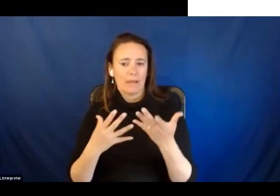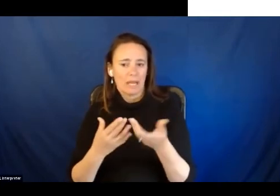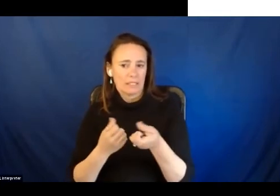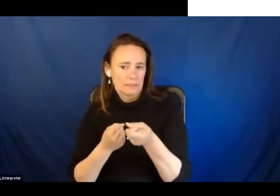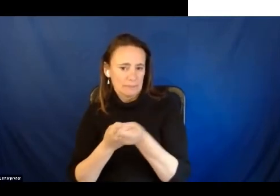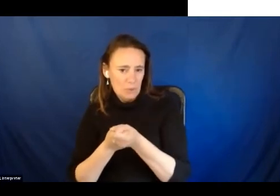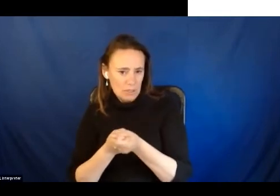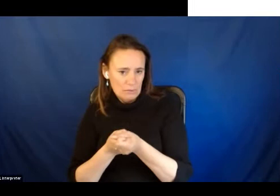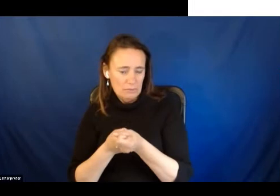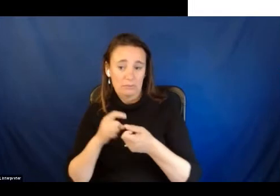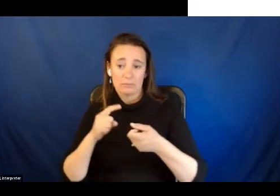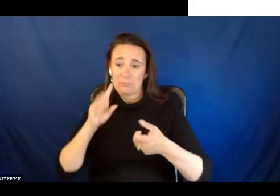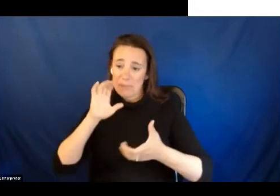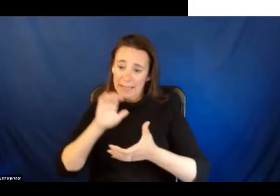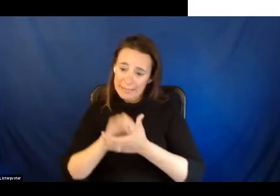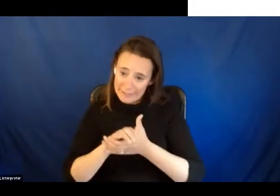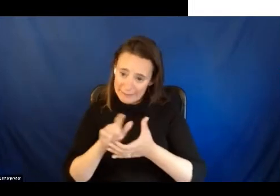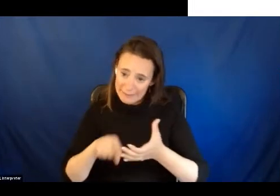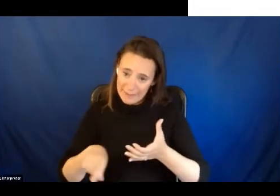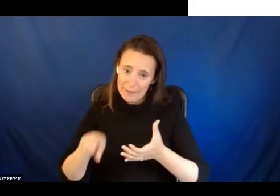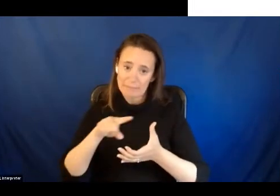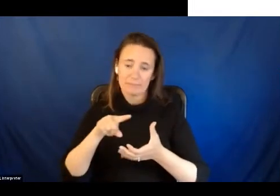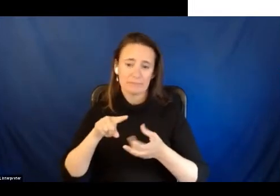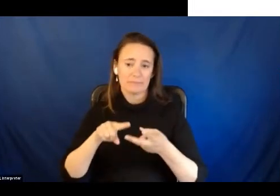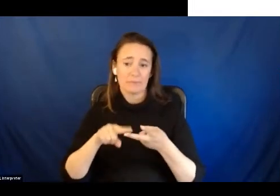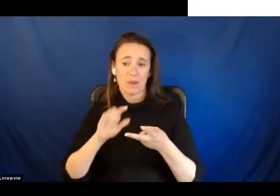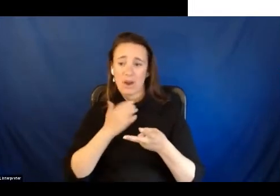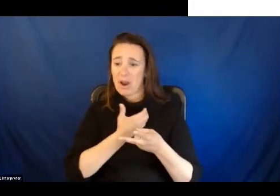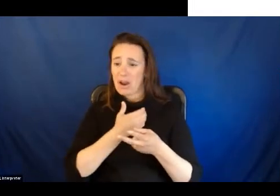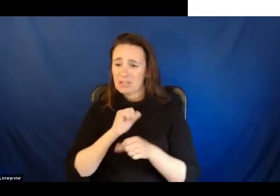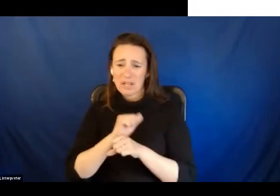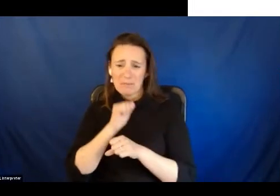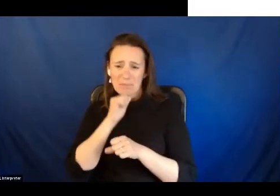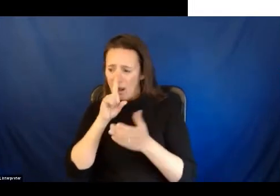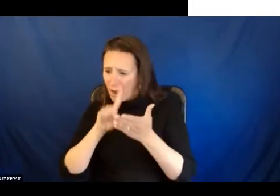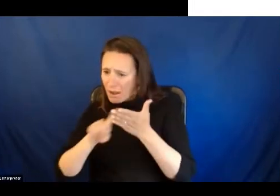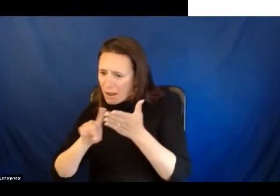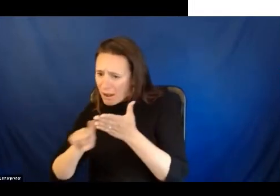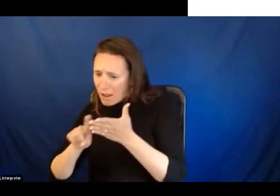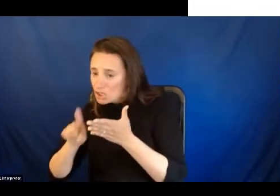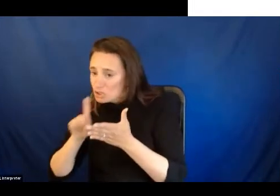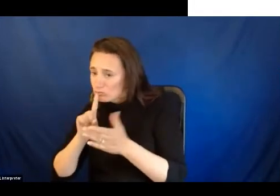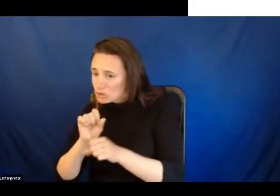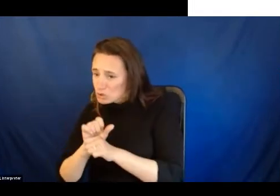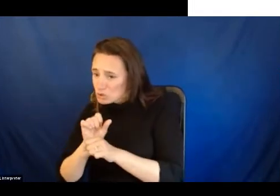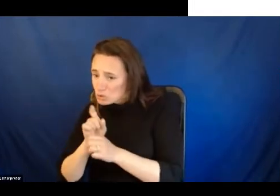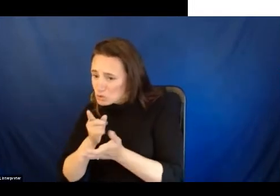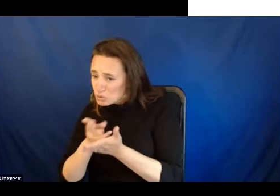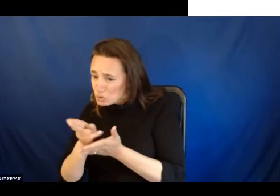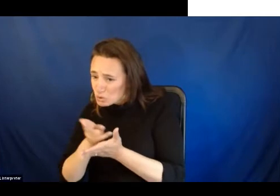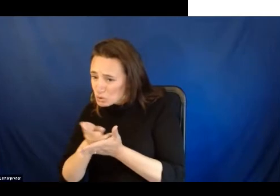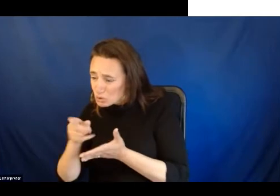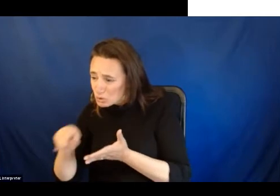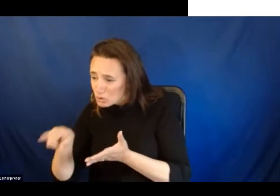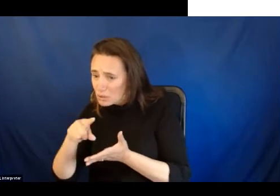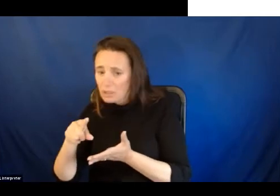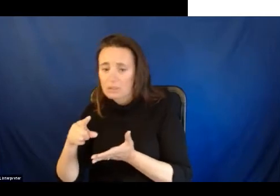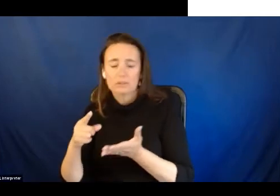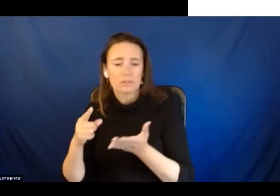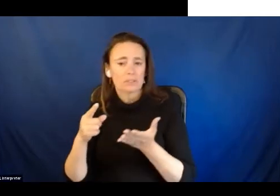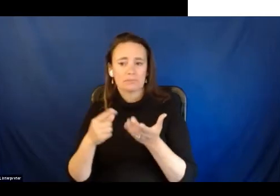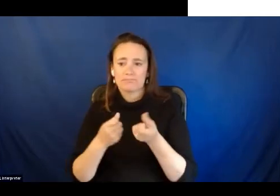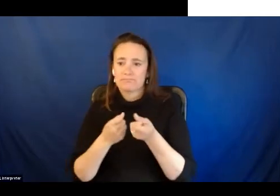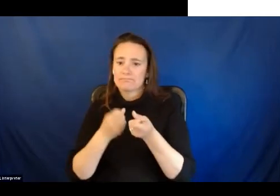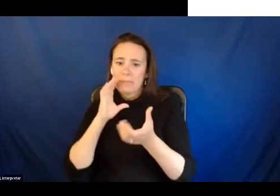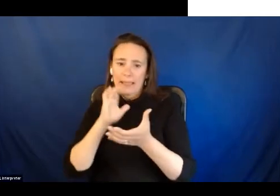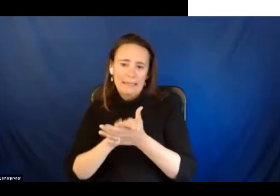Our job isn't to investigate if what they're saying is true. Our job is to assist them without judgment or doubt. We provide